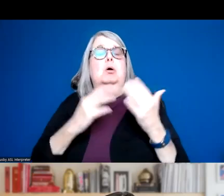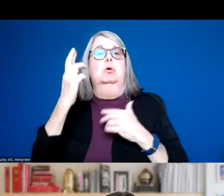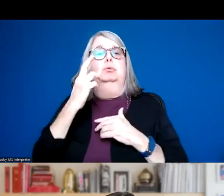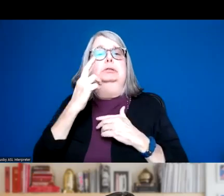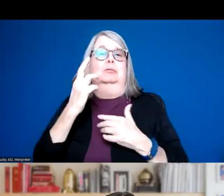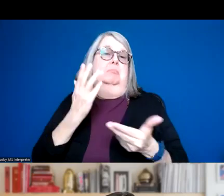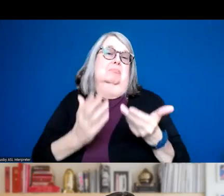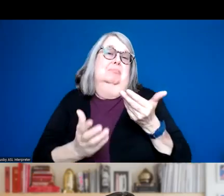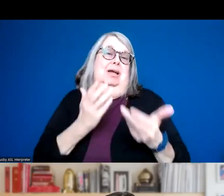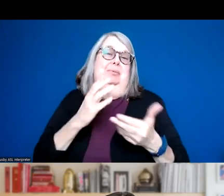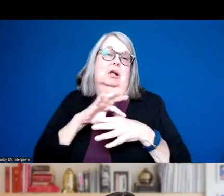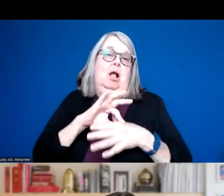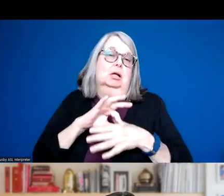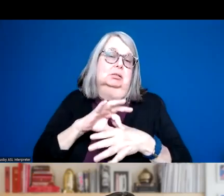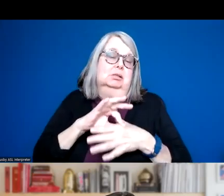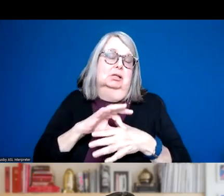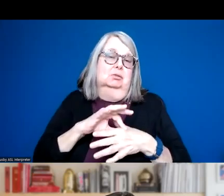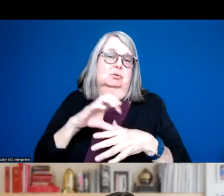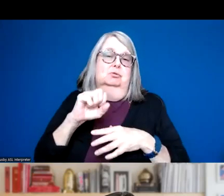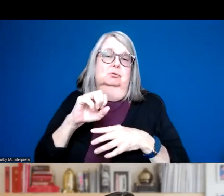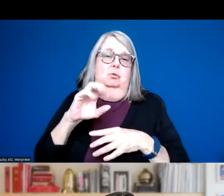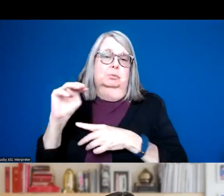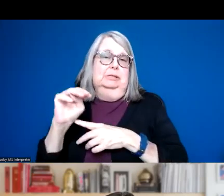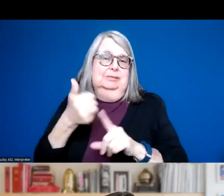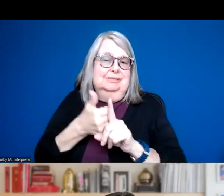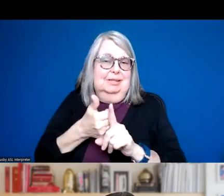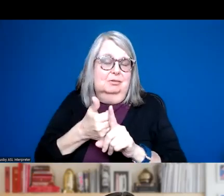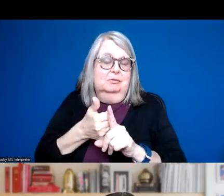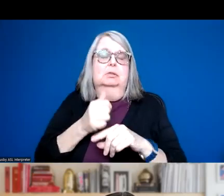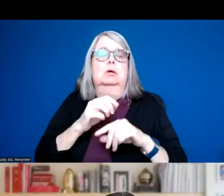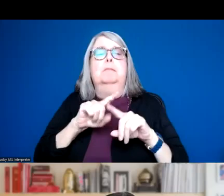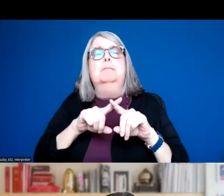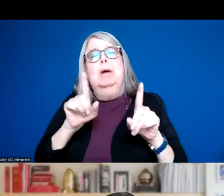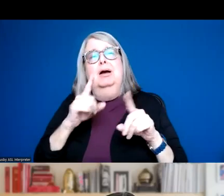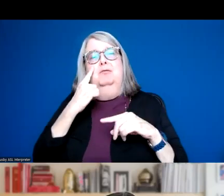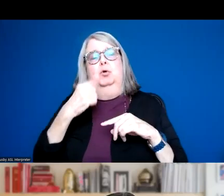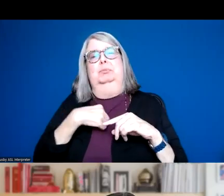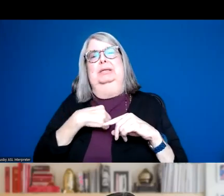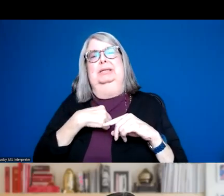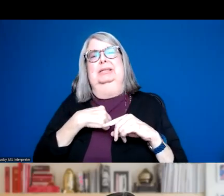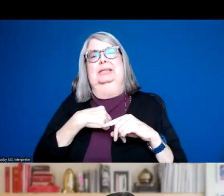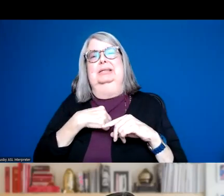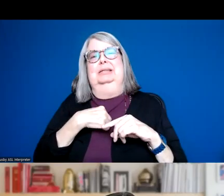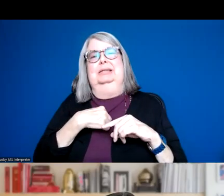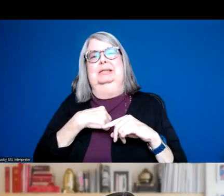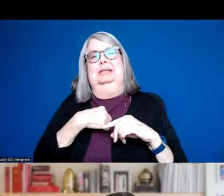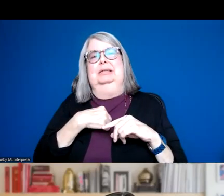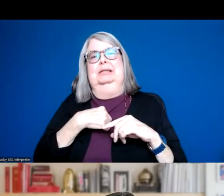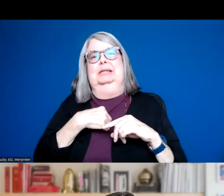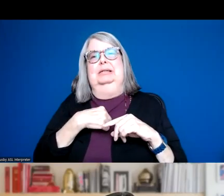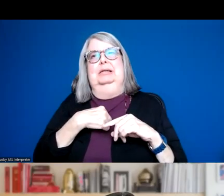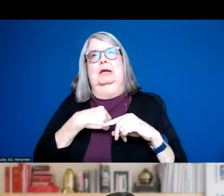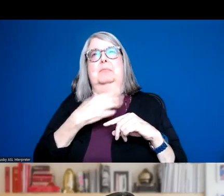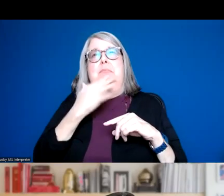be the content of social media itself, but to me, a little bit more of a promising explanation